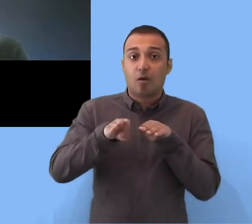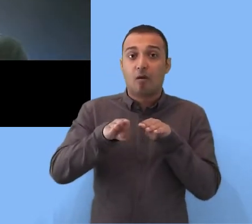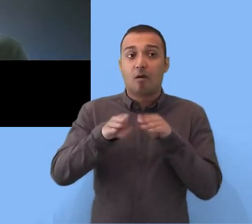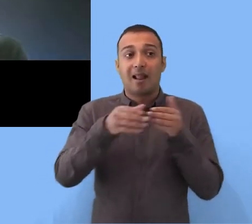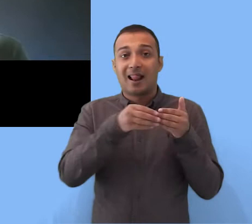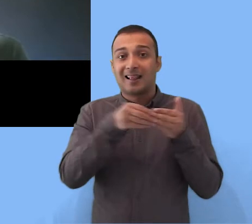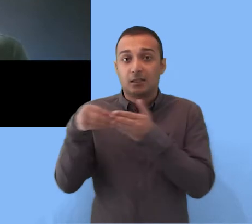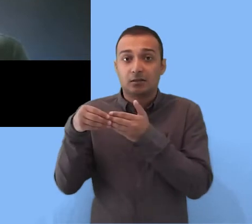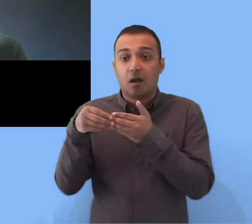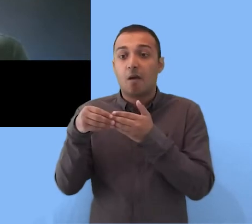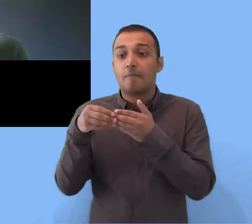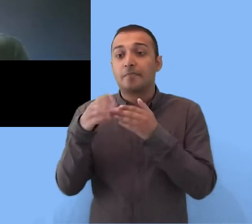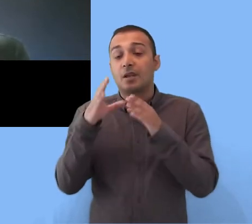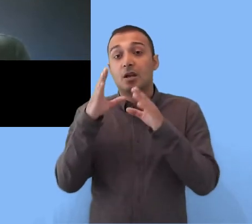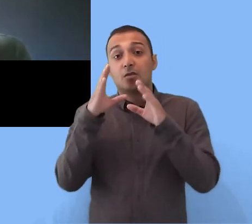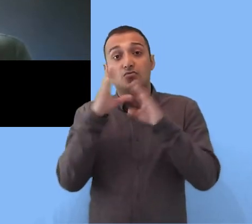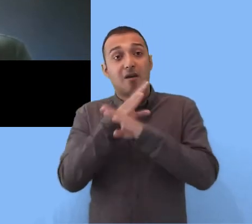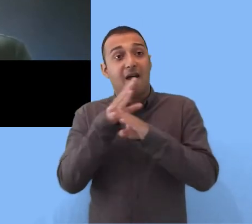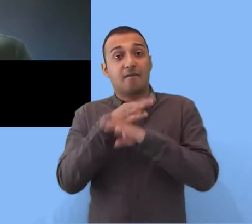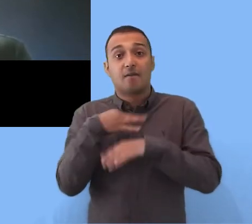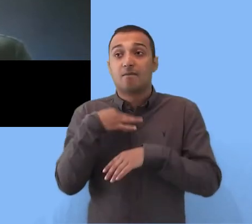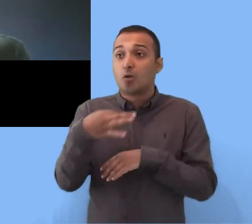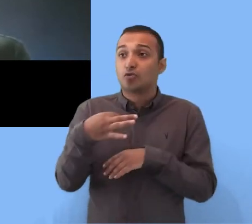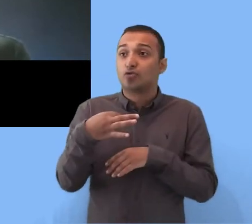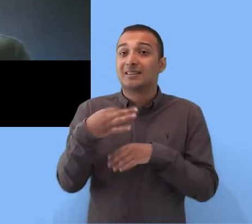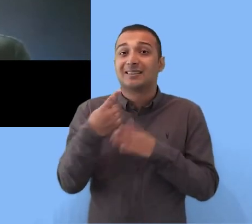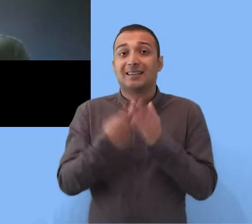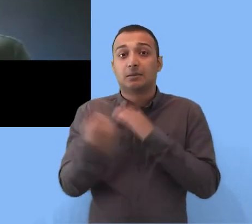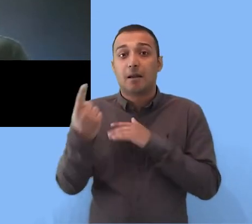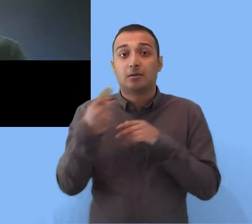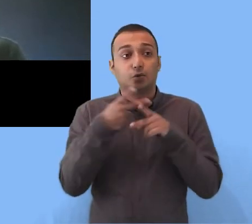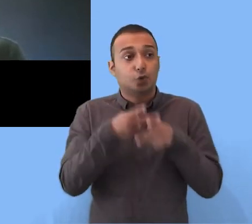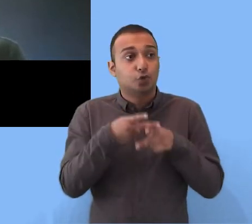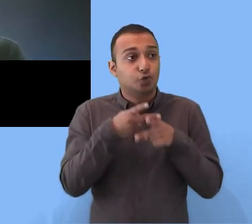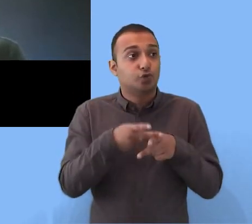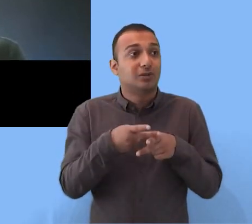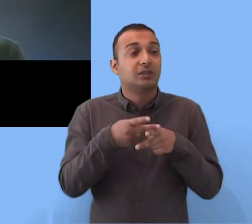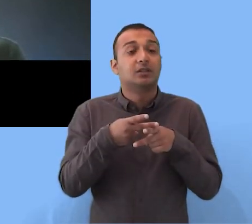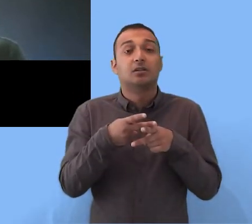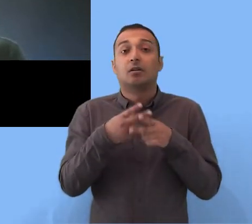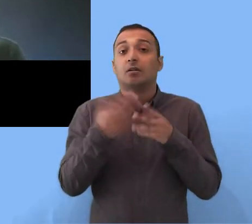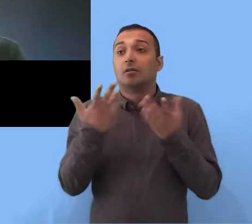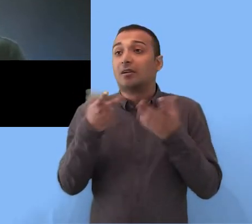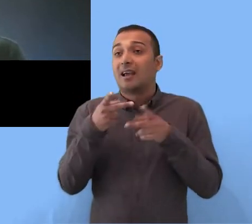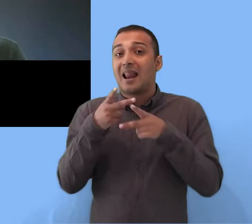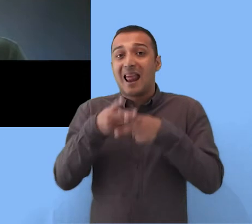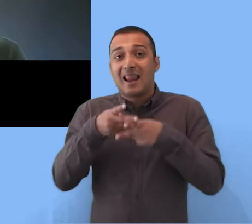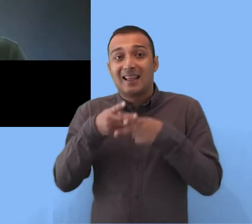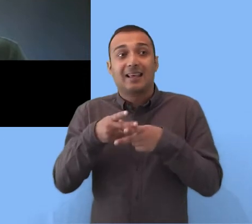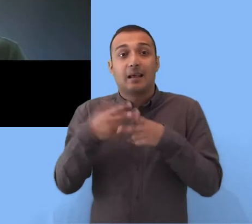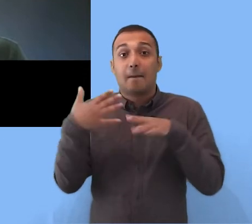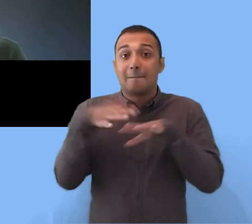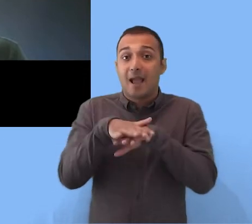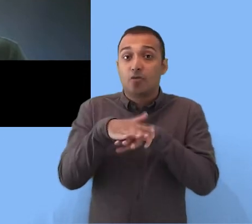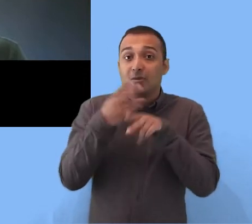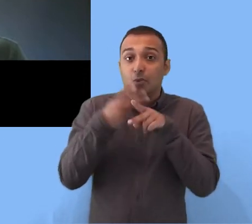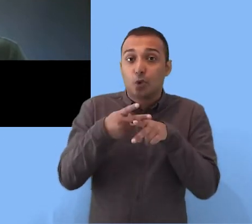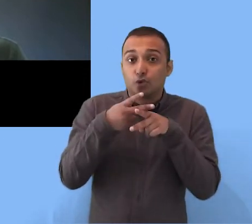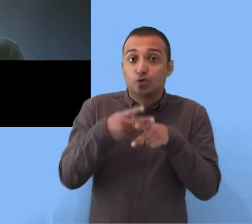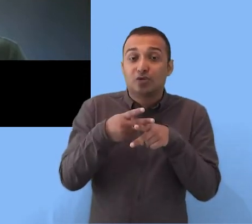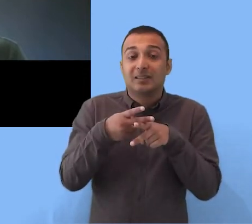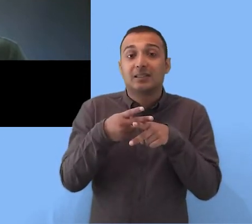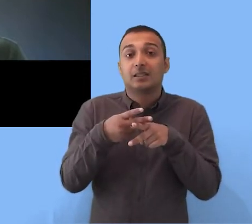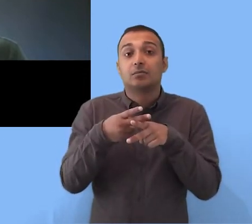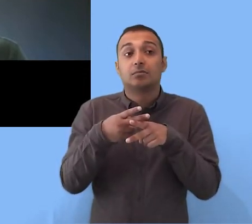leaders, private voluntary, independent nurseries, childminders, nannies, and mainstream nurseries /